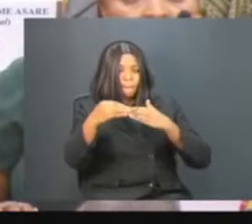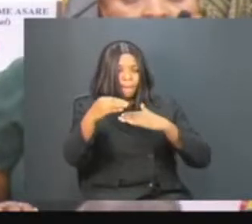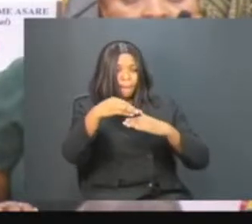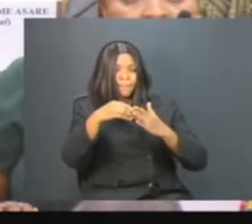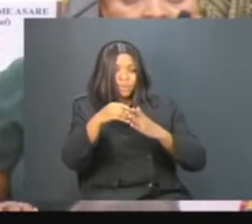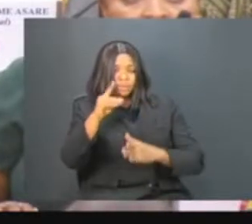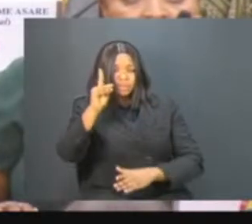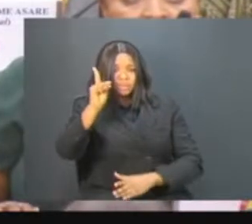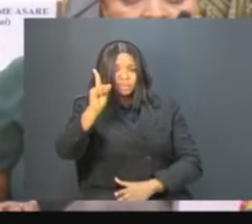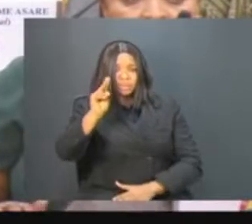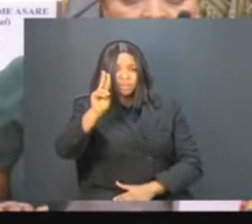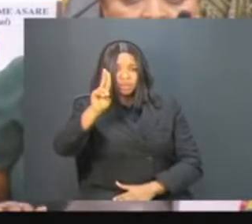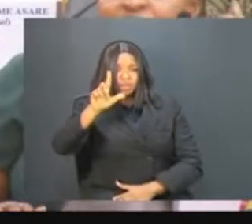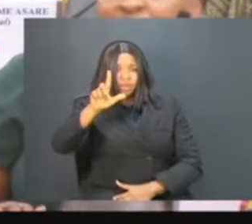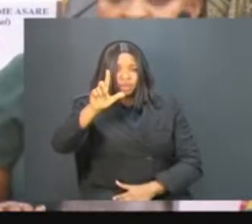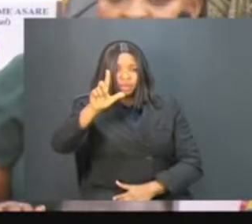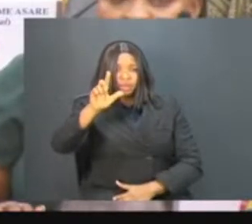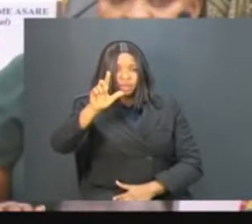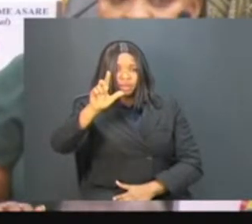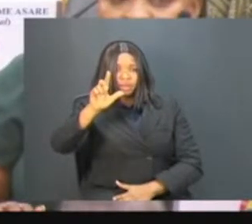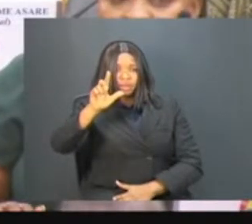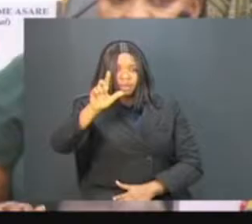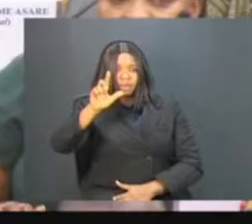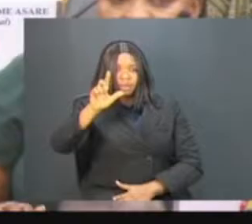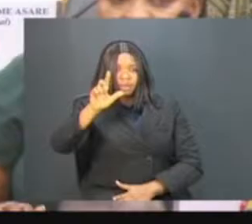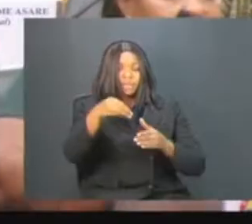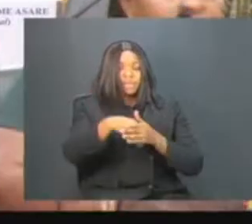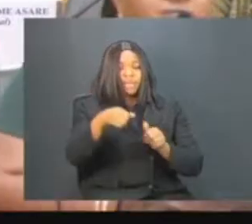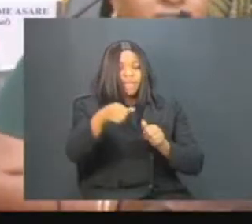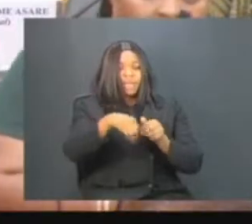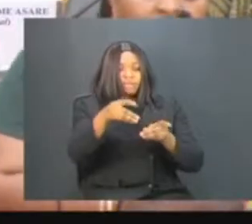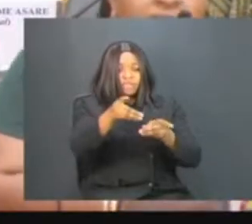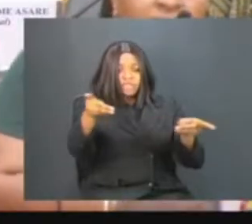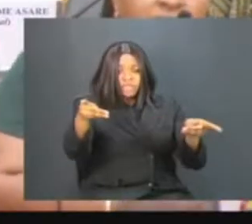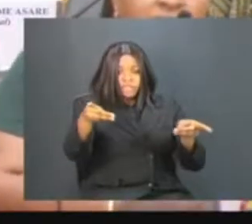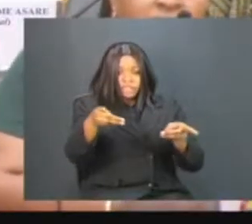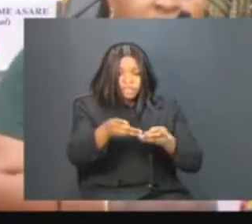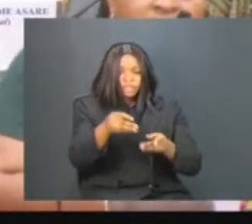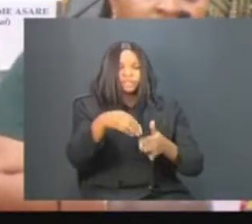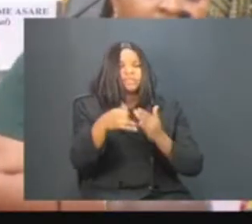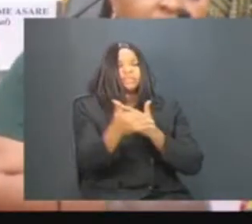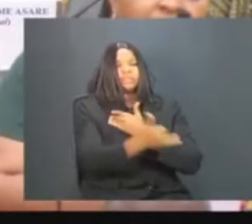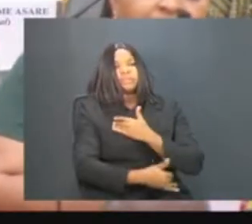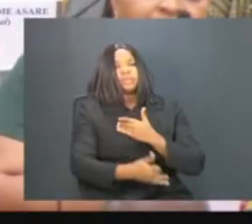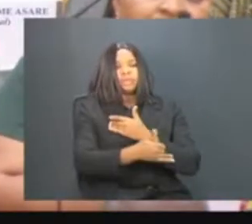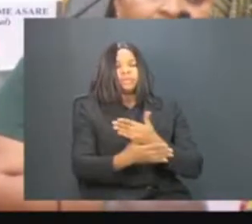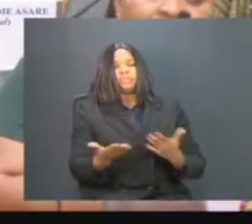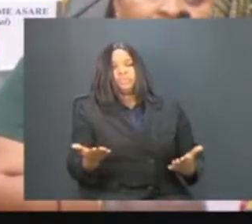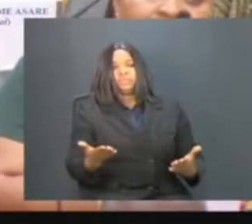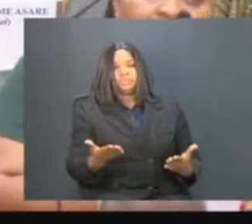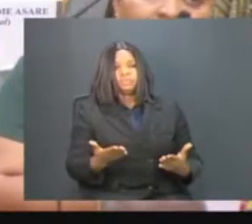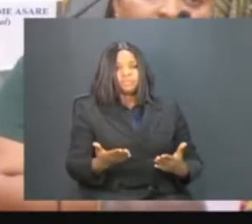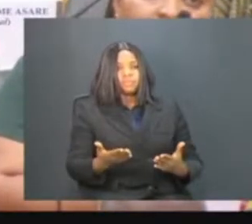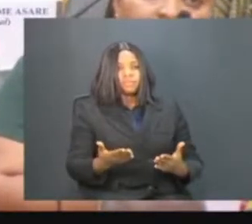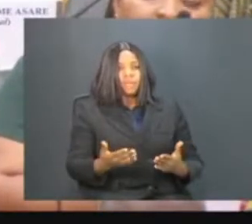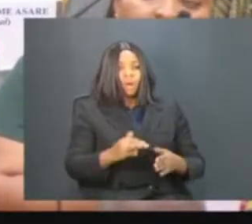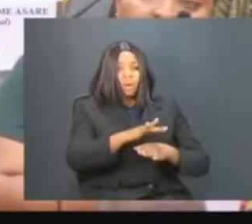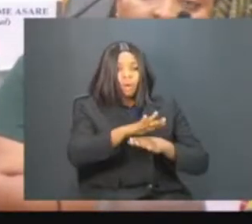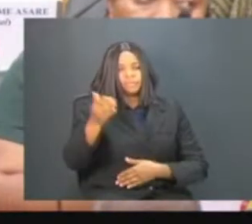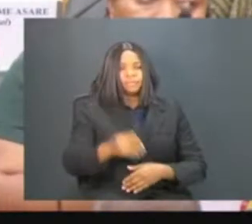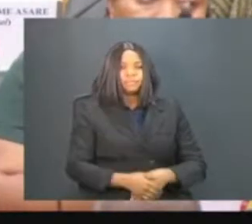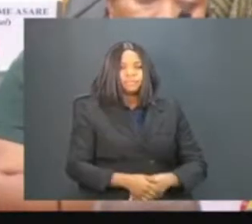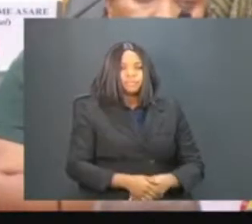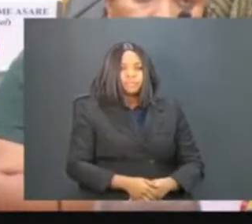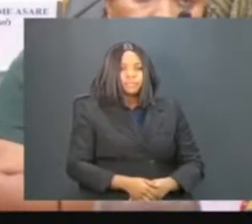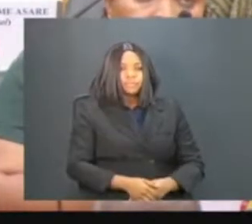in every district in this country, including my own good Salaga South. And those officers are going